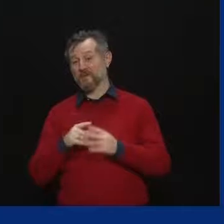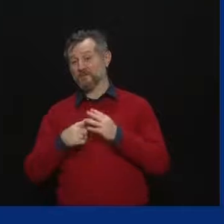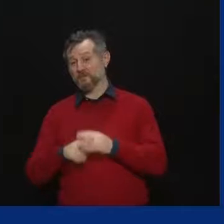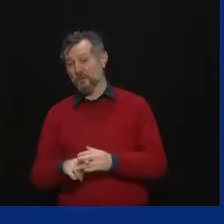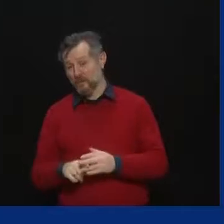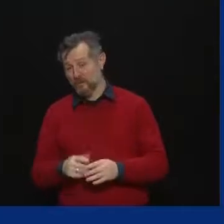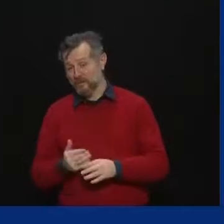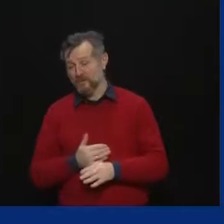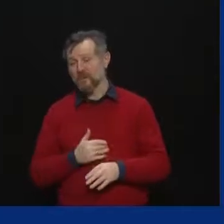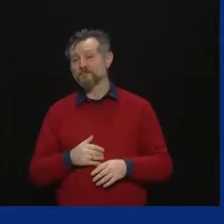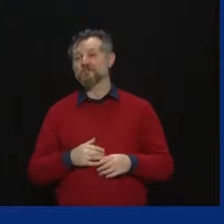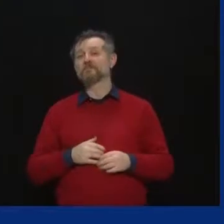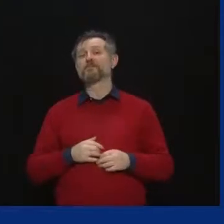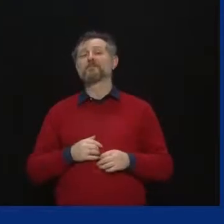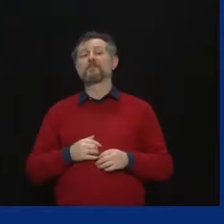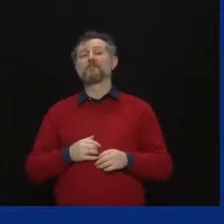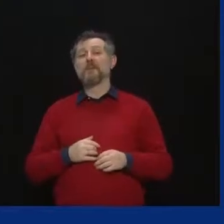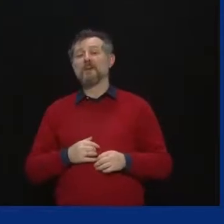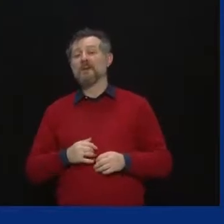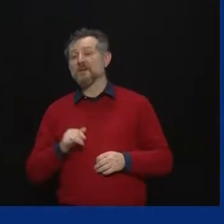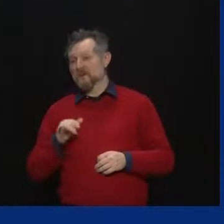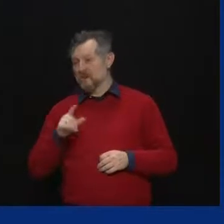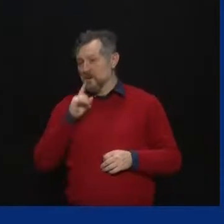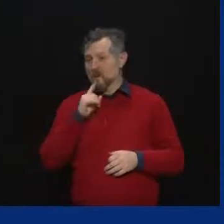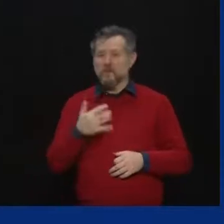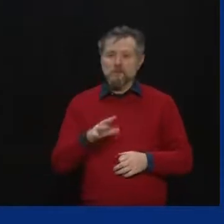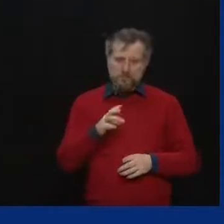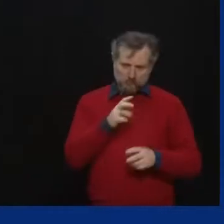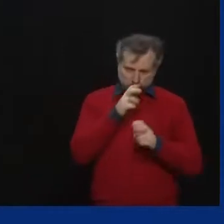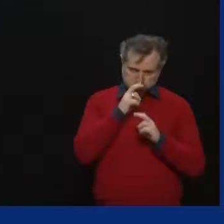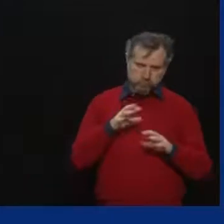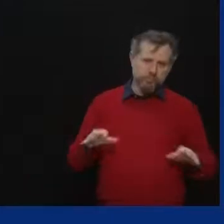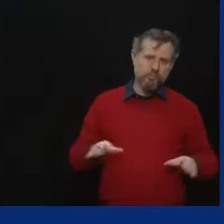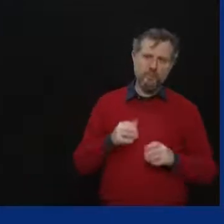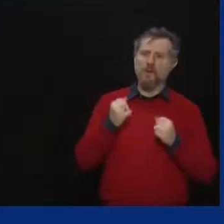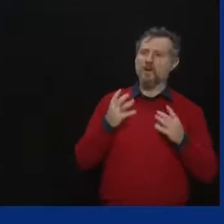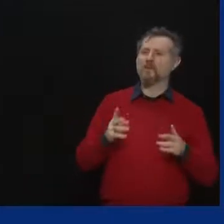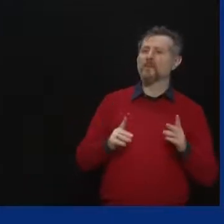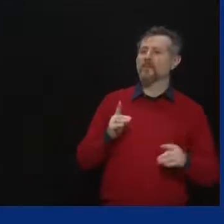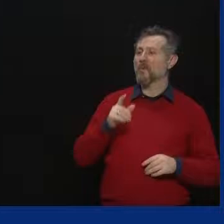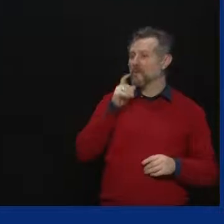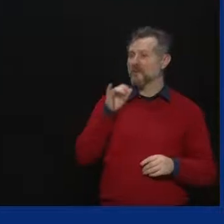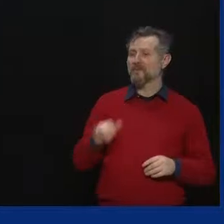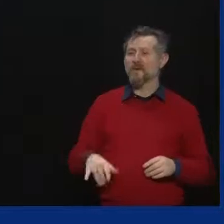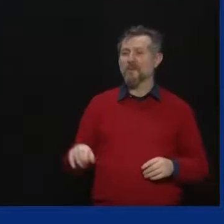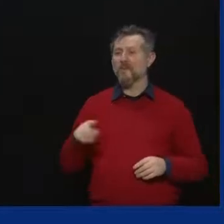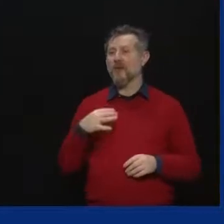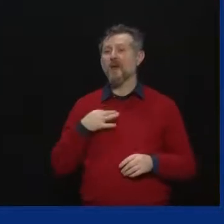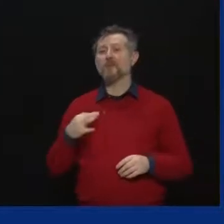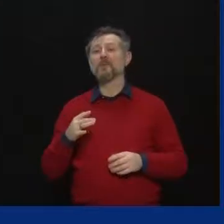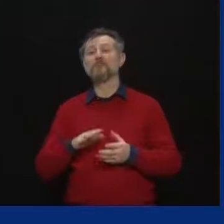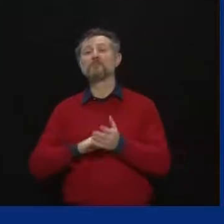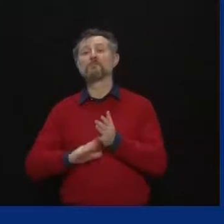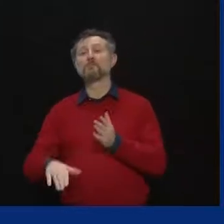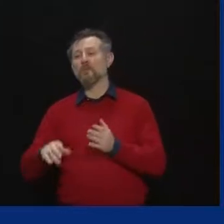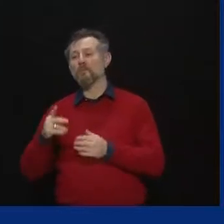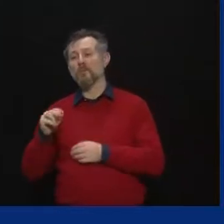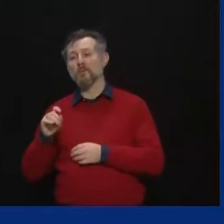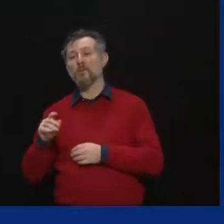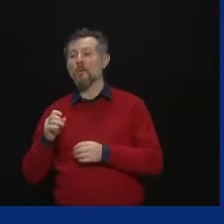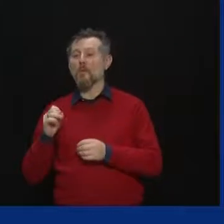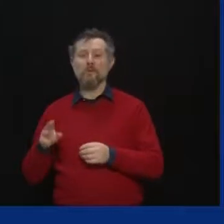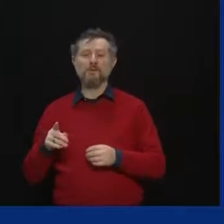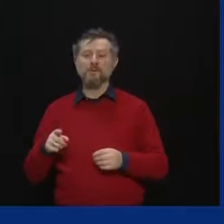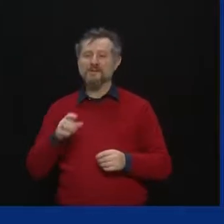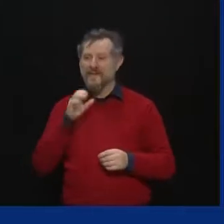significant actions taken to allow people who were either eligible for parole or had hit a certain age or